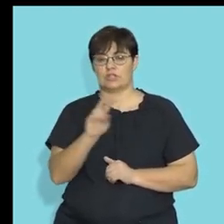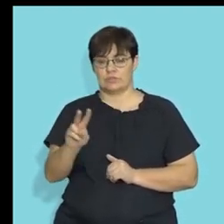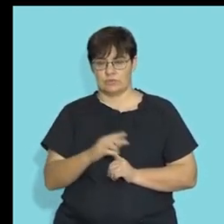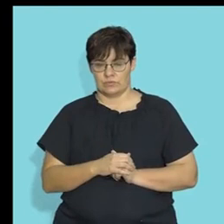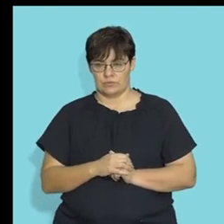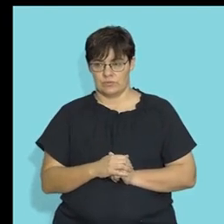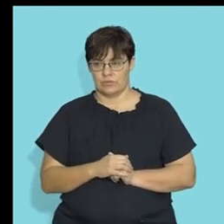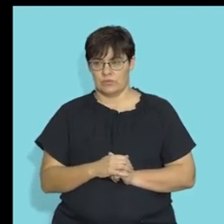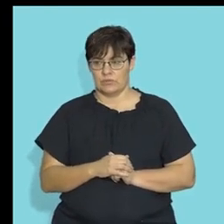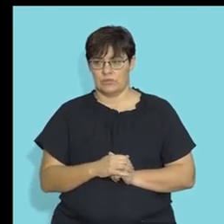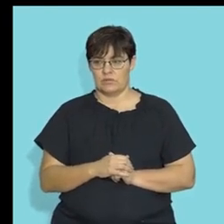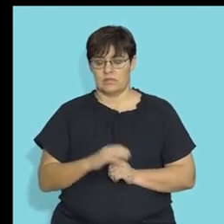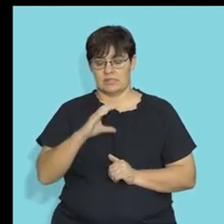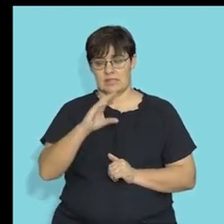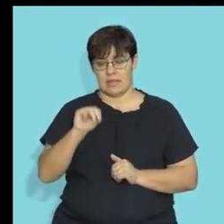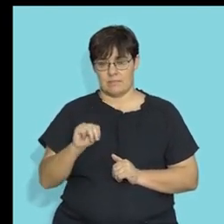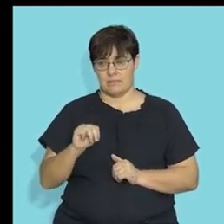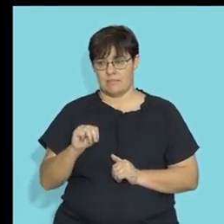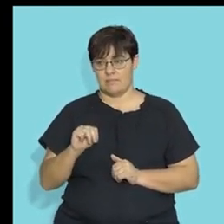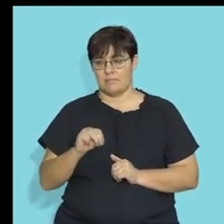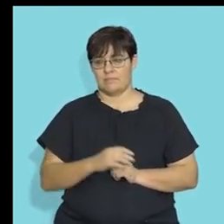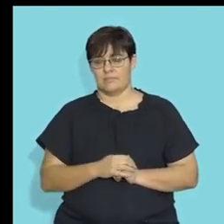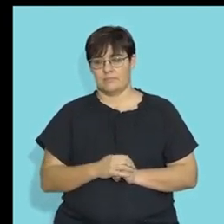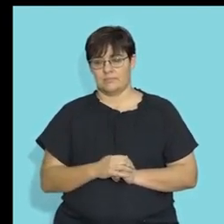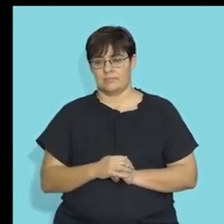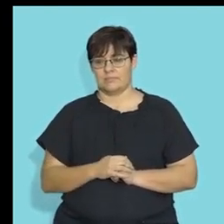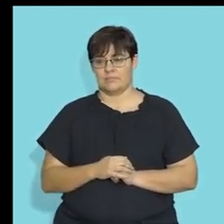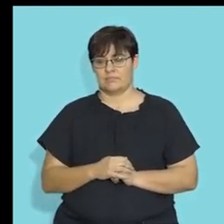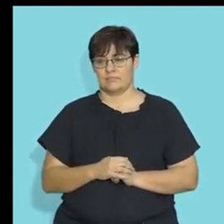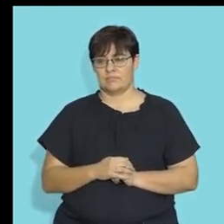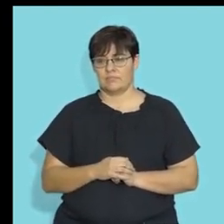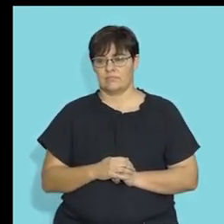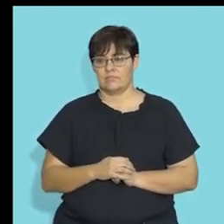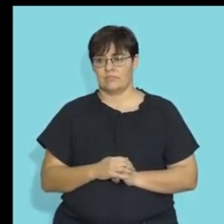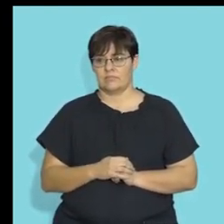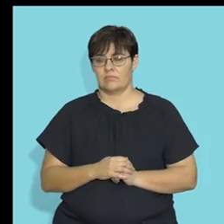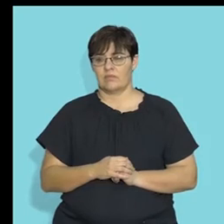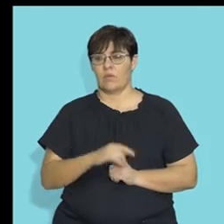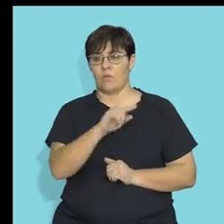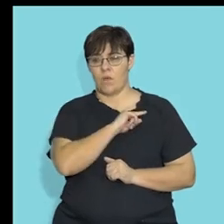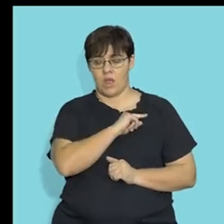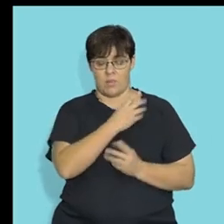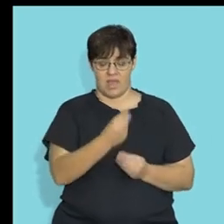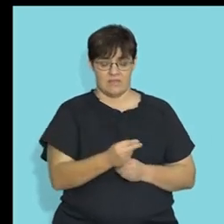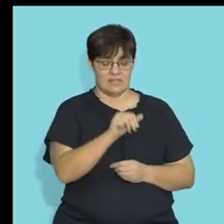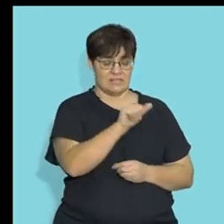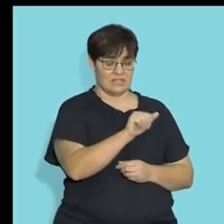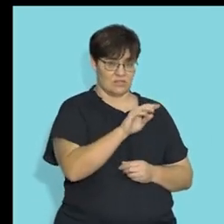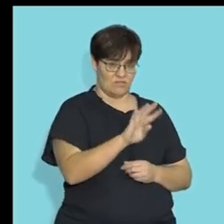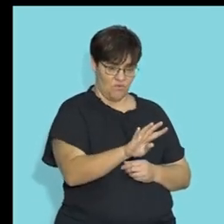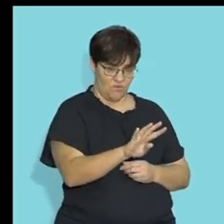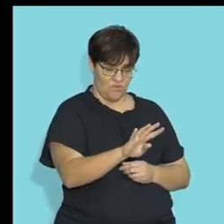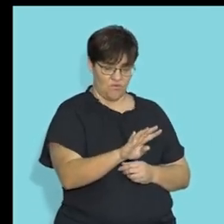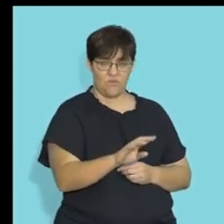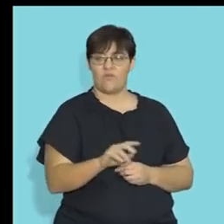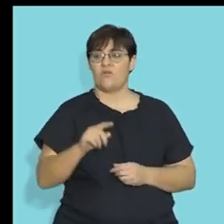which means it's just going to be 32 centimeters itself. So because I now